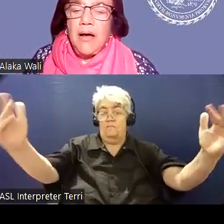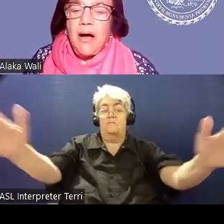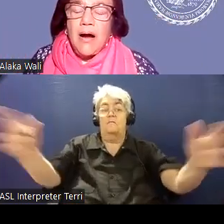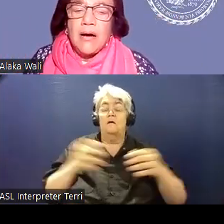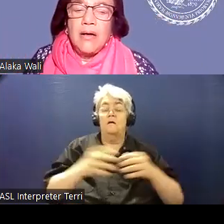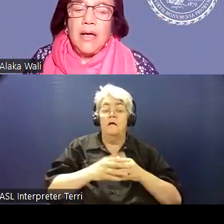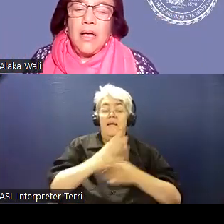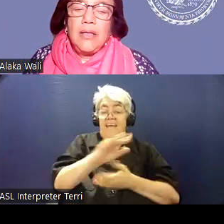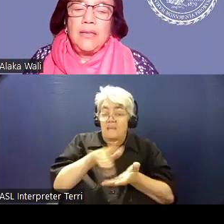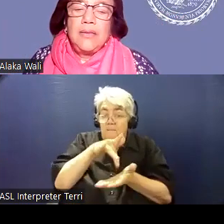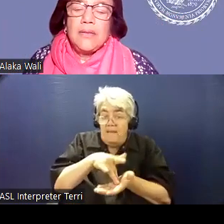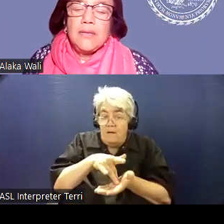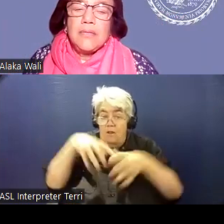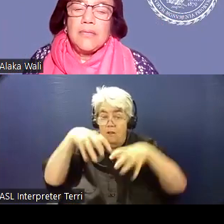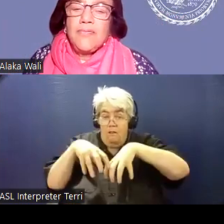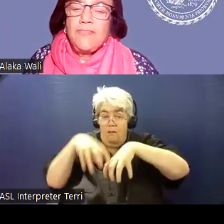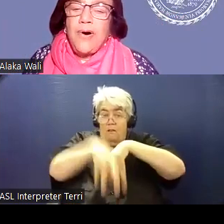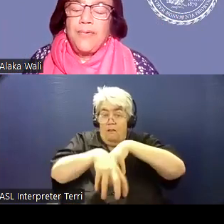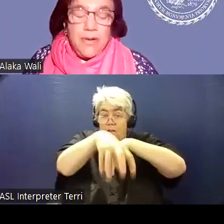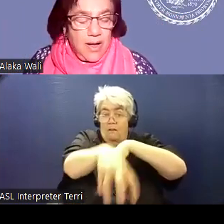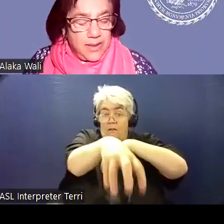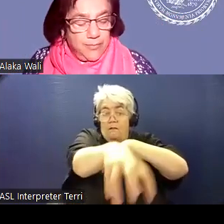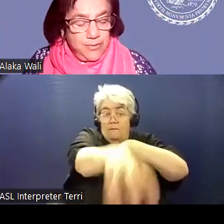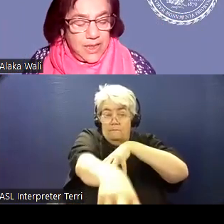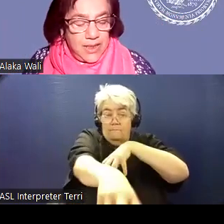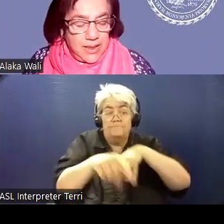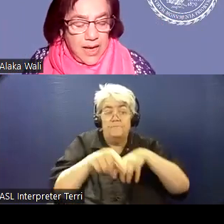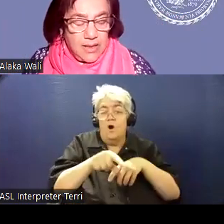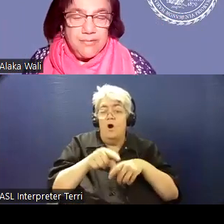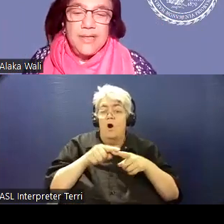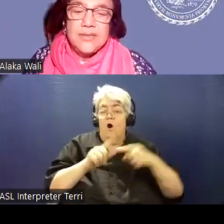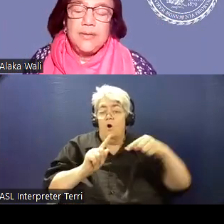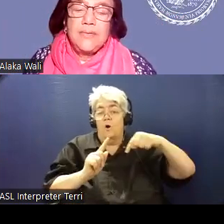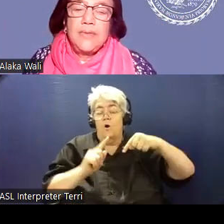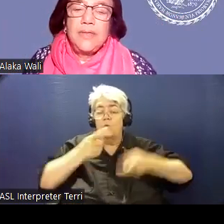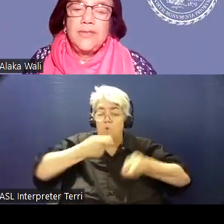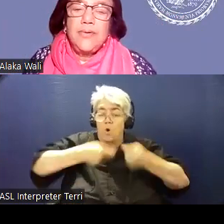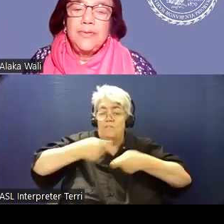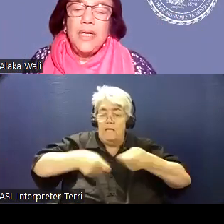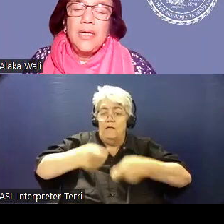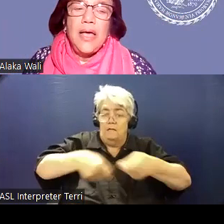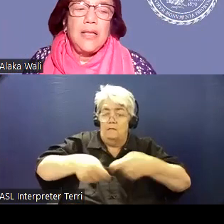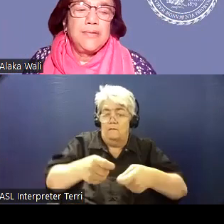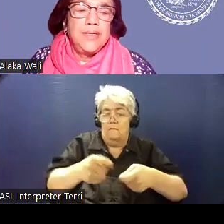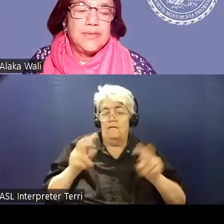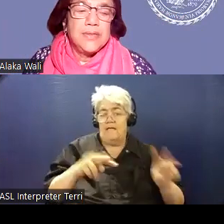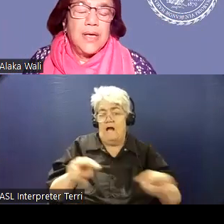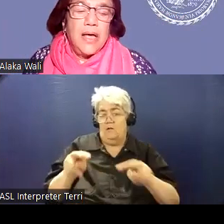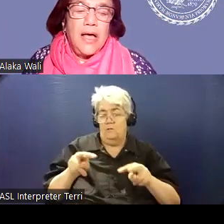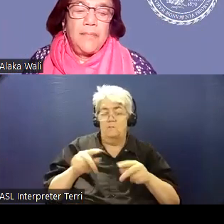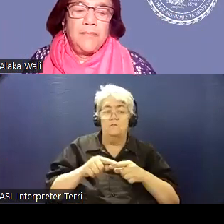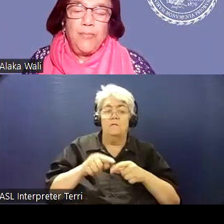middle are what we're calling rotating galleries. So these rotating